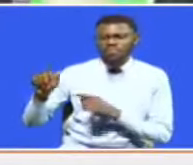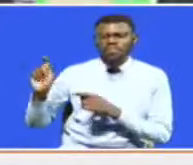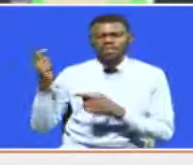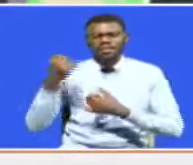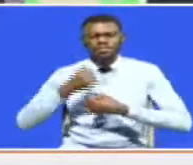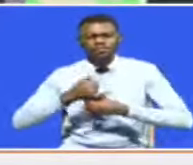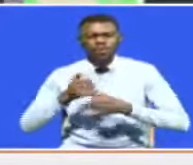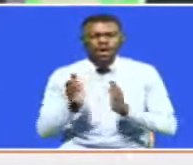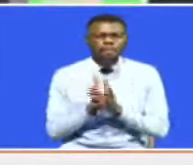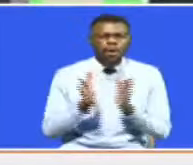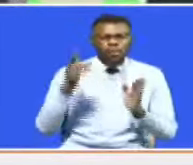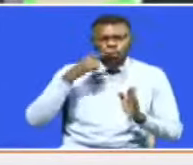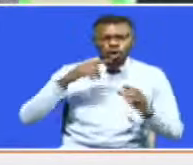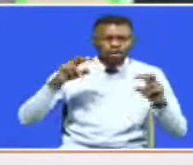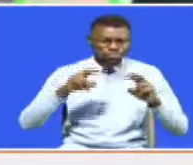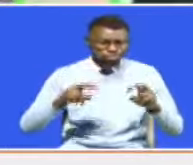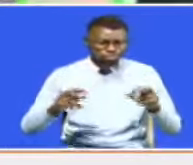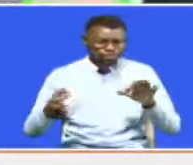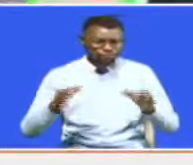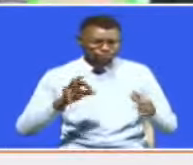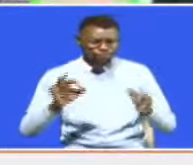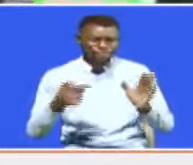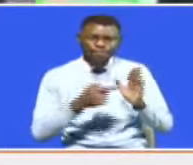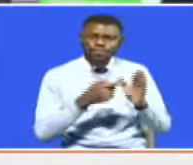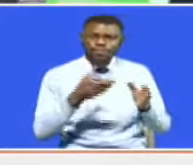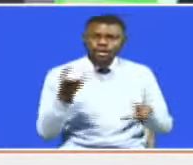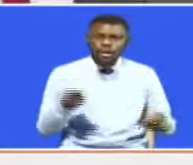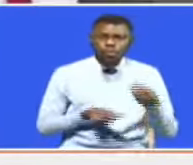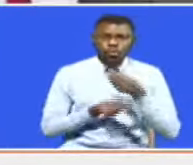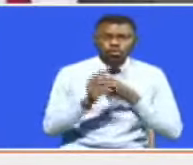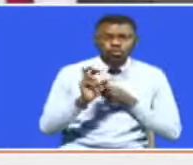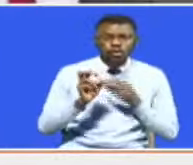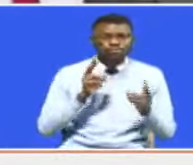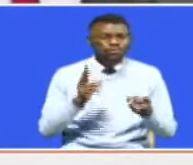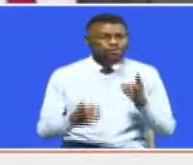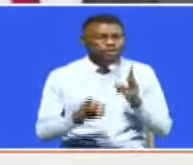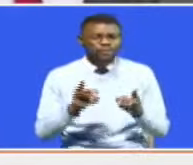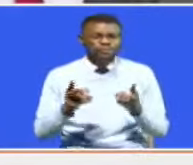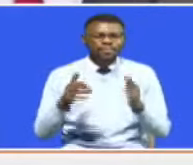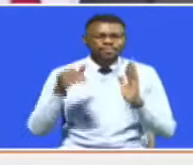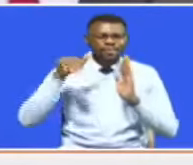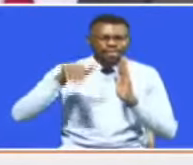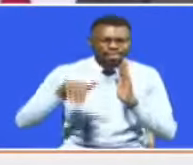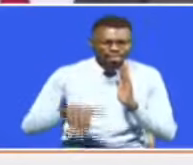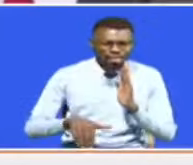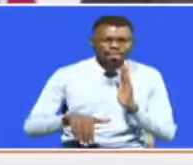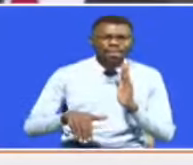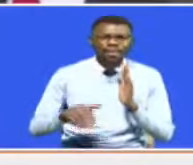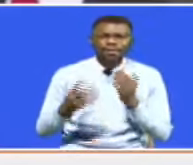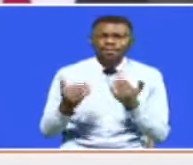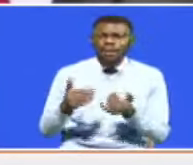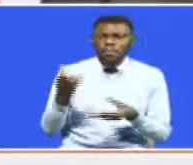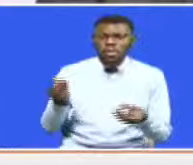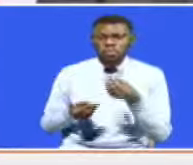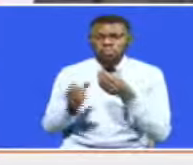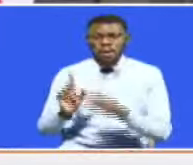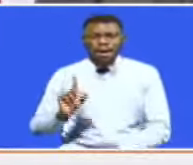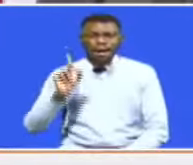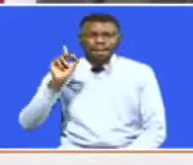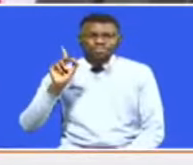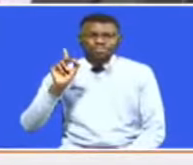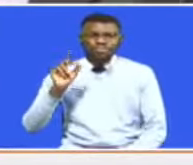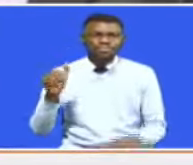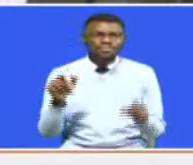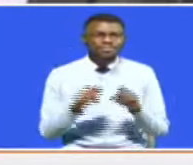Analysis shows the performance of the country's economy in 2022 with snapshots of inflation, cost of living,